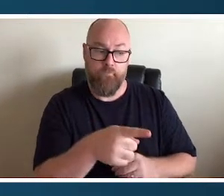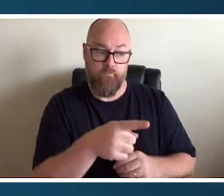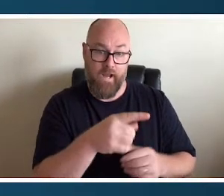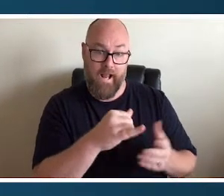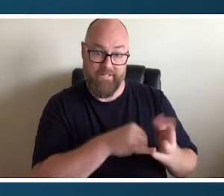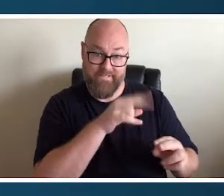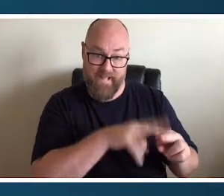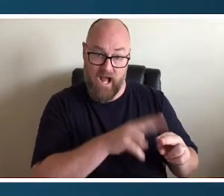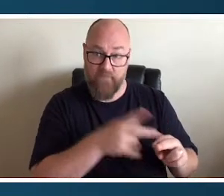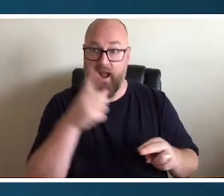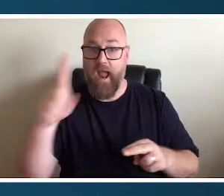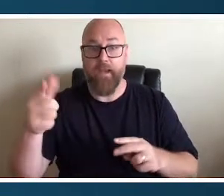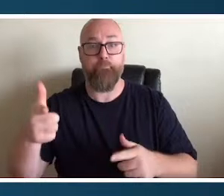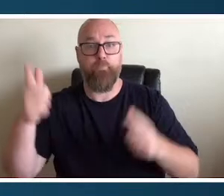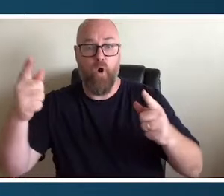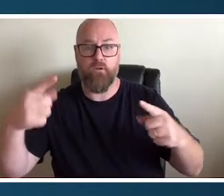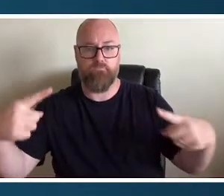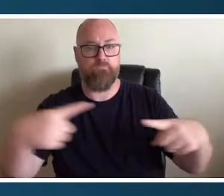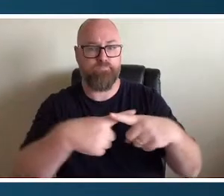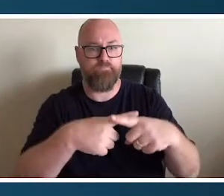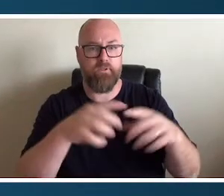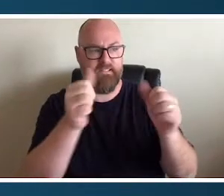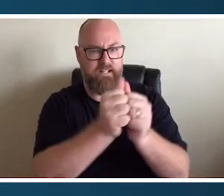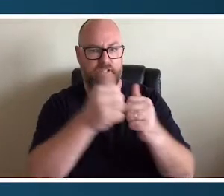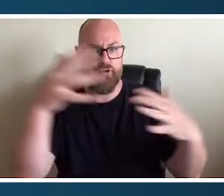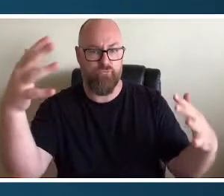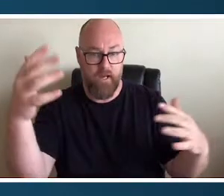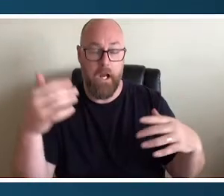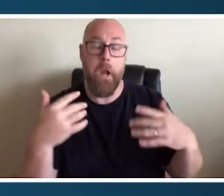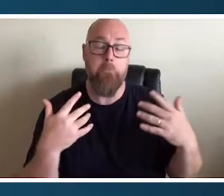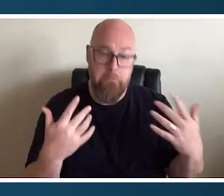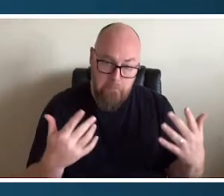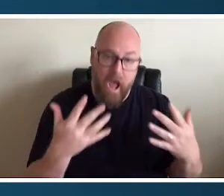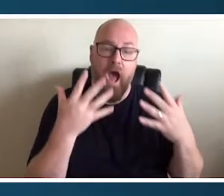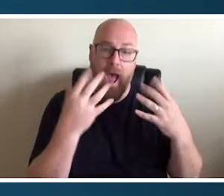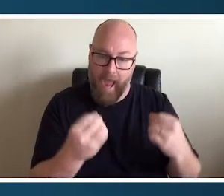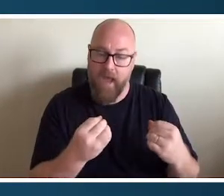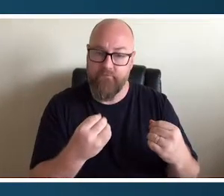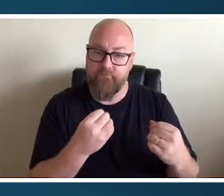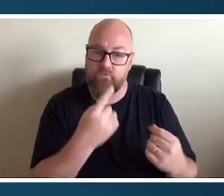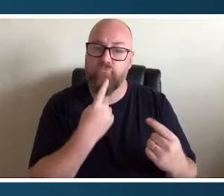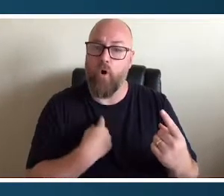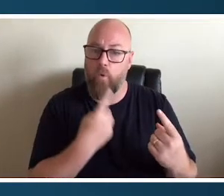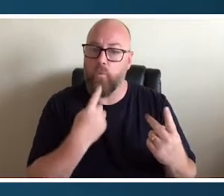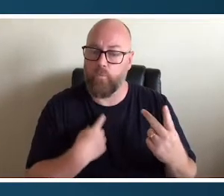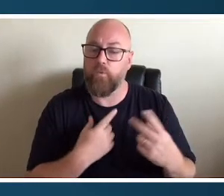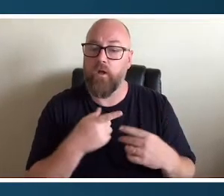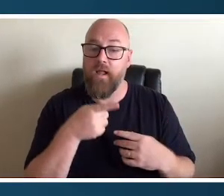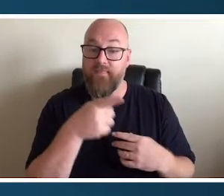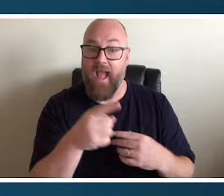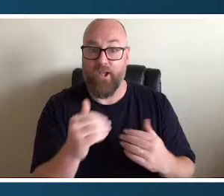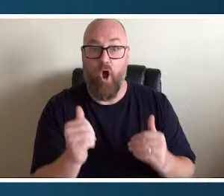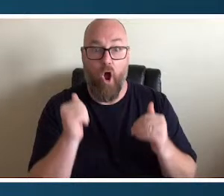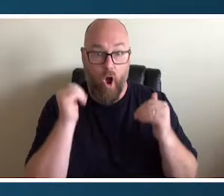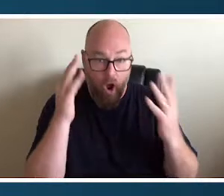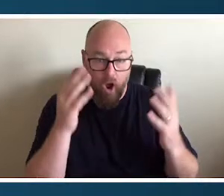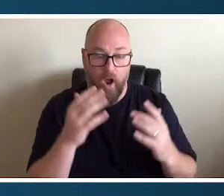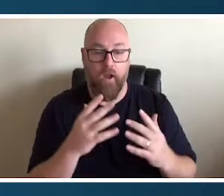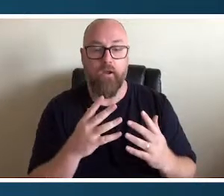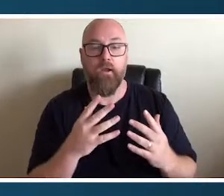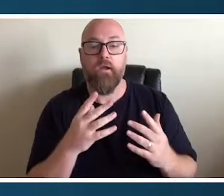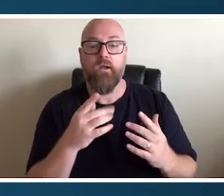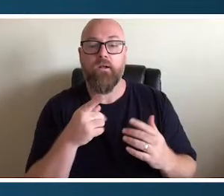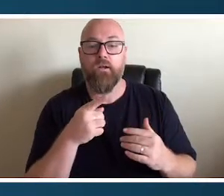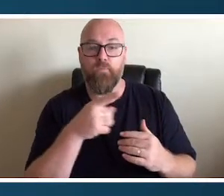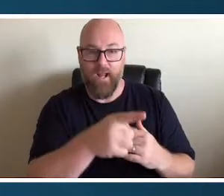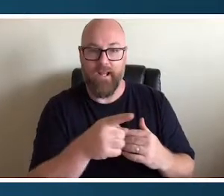and was reported by 8% of the workers. And interestingly, this percentage is highest among new Vanuatu workers in